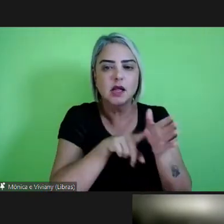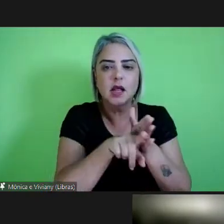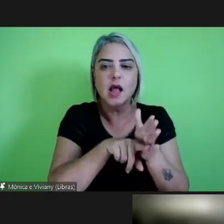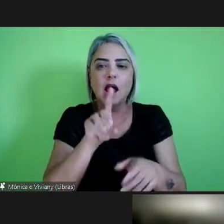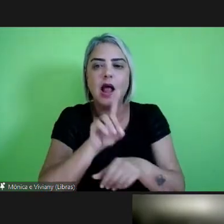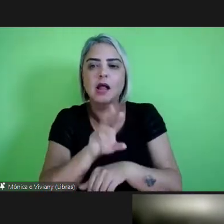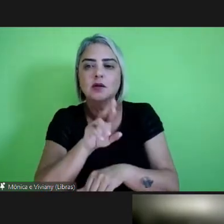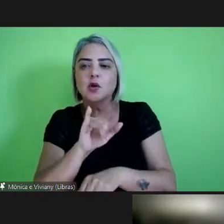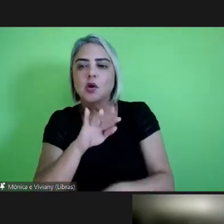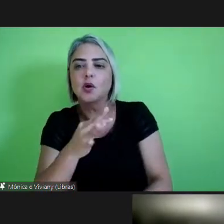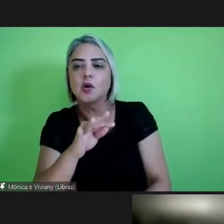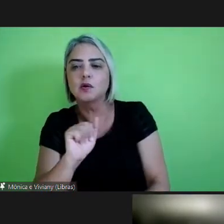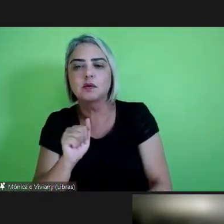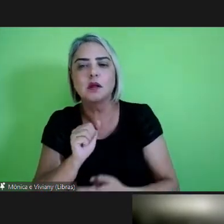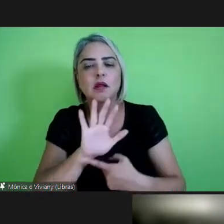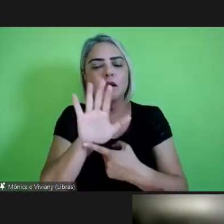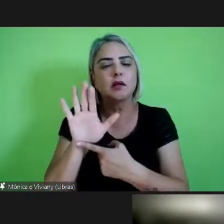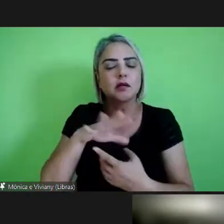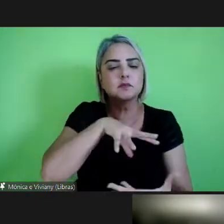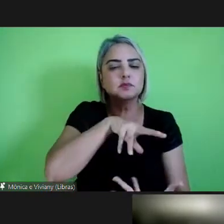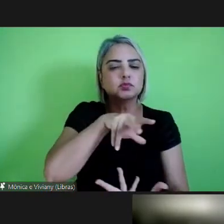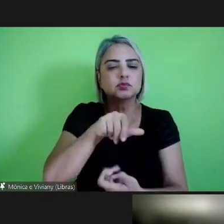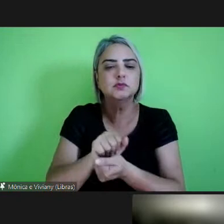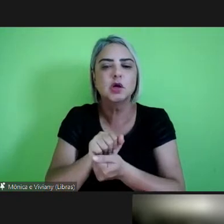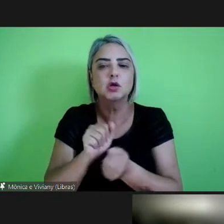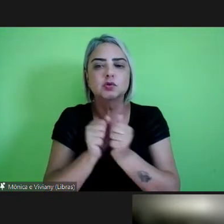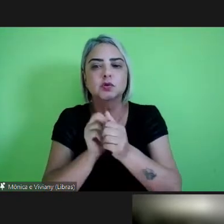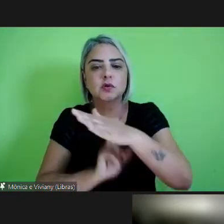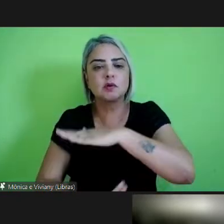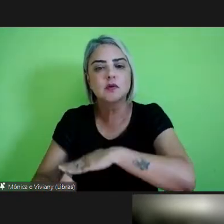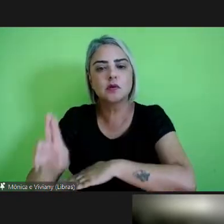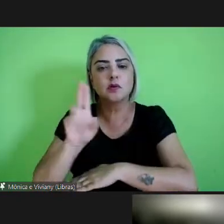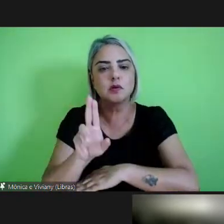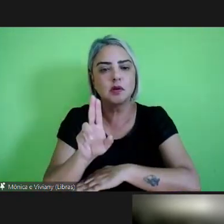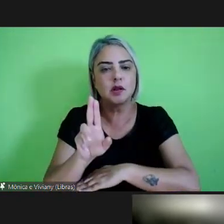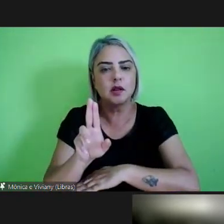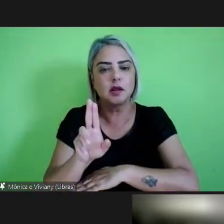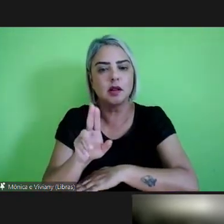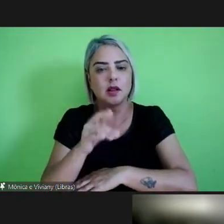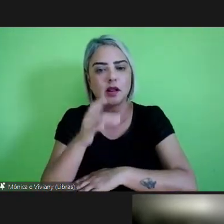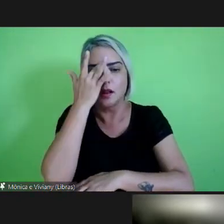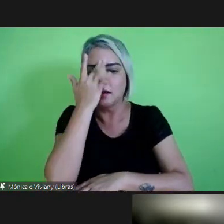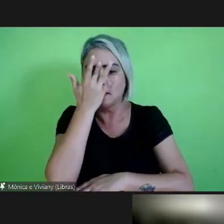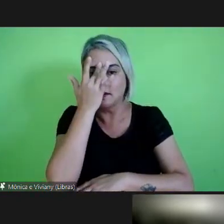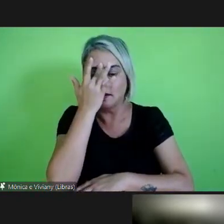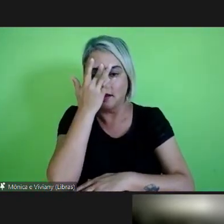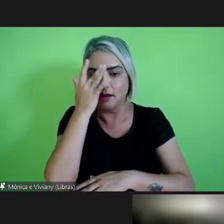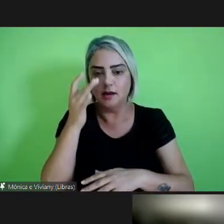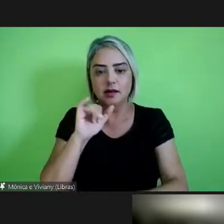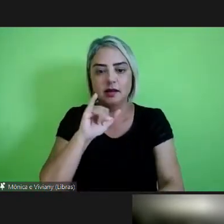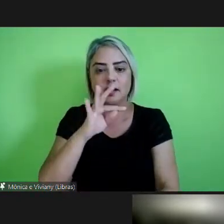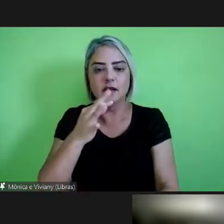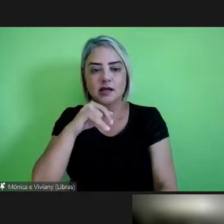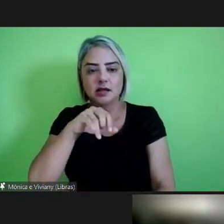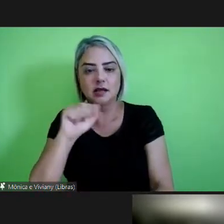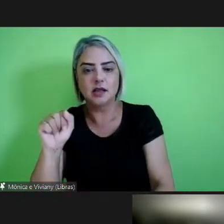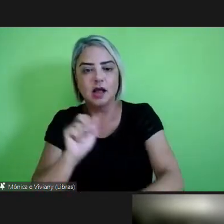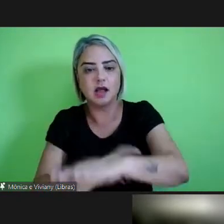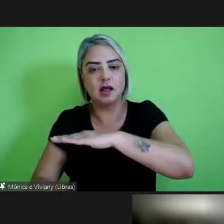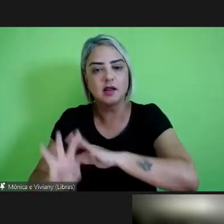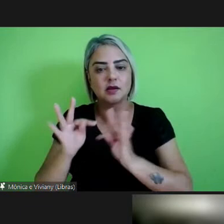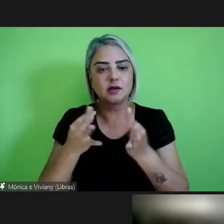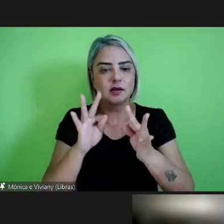nursing. Dr. Rosetta collaborates internationally with the University of Occidental Indies, Trinidad